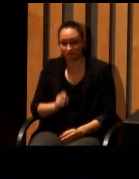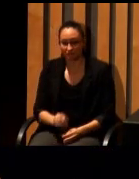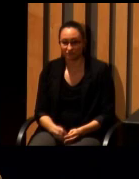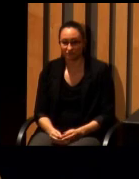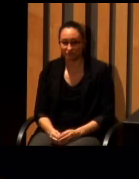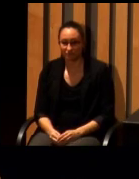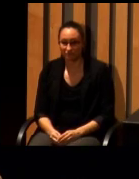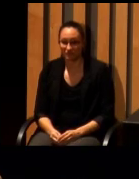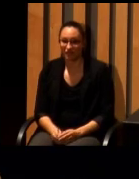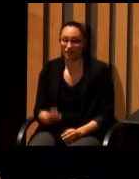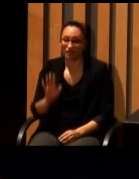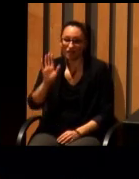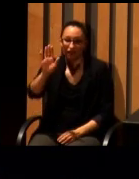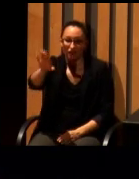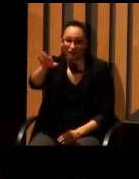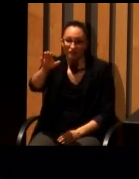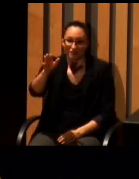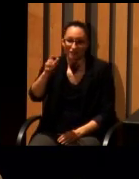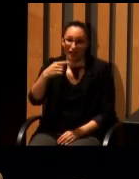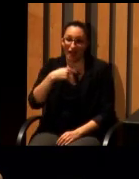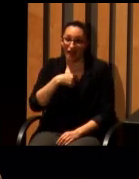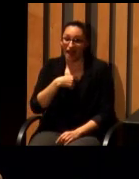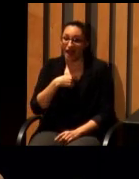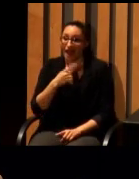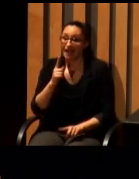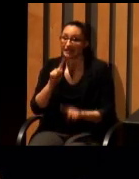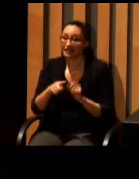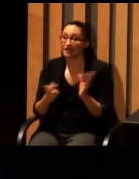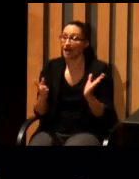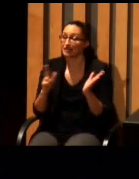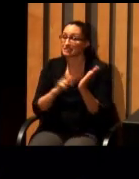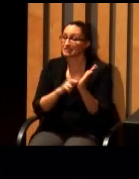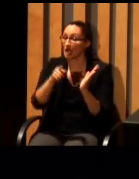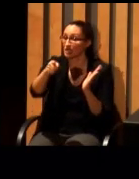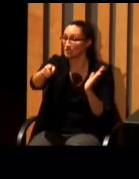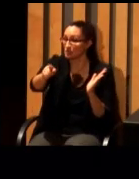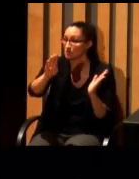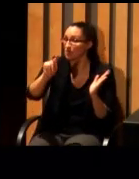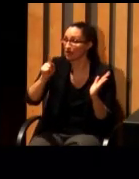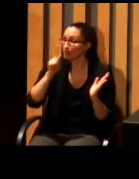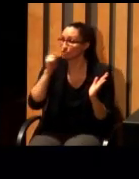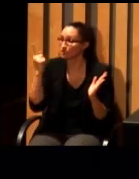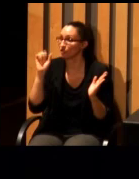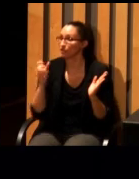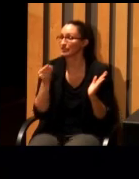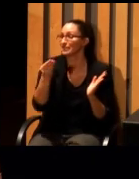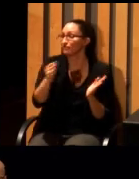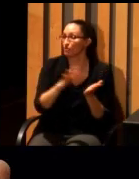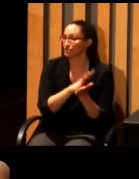And I can't personally sign you up as you leave the building, but someone could possibly give you a sheet.